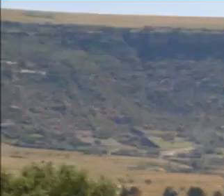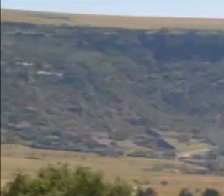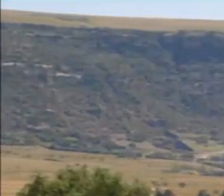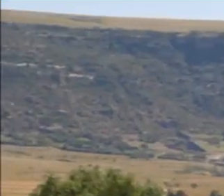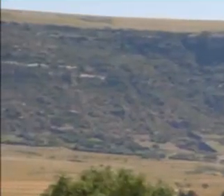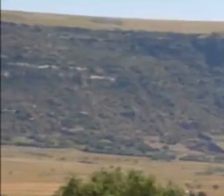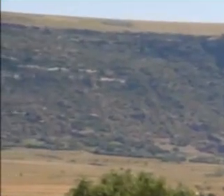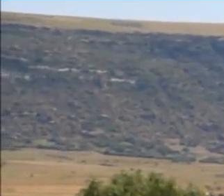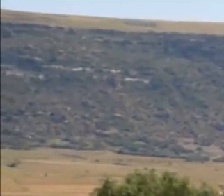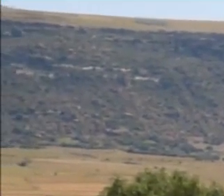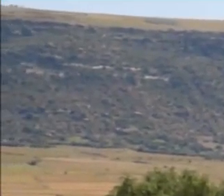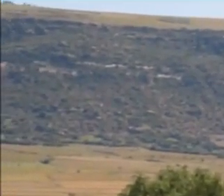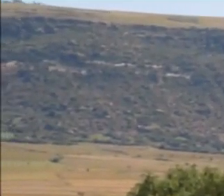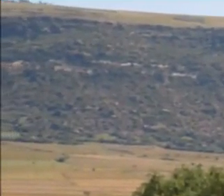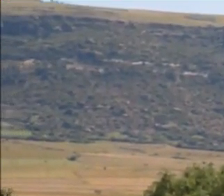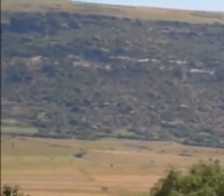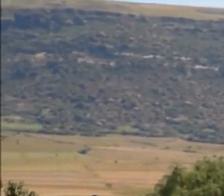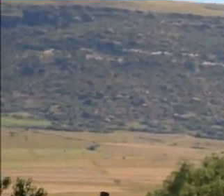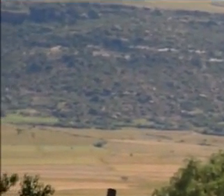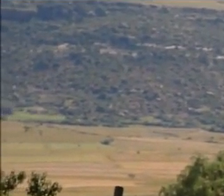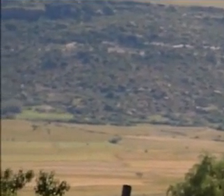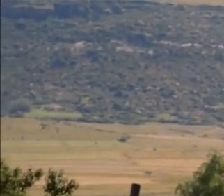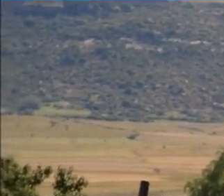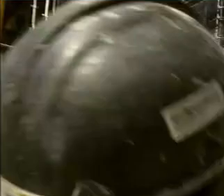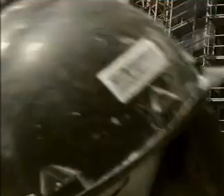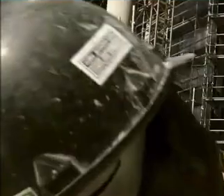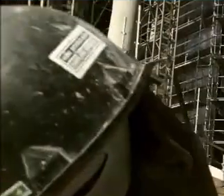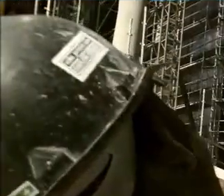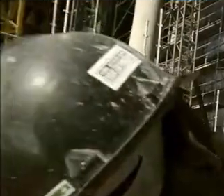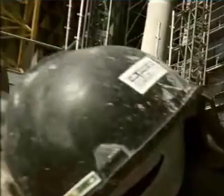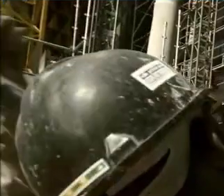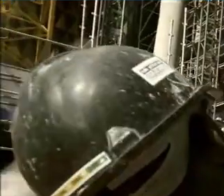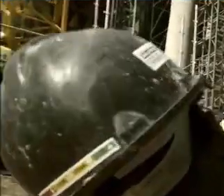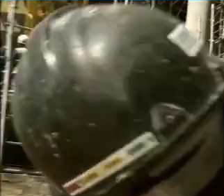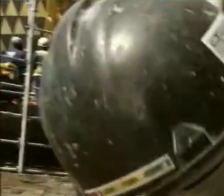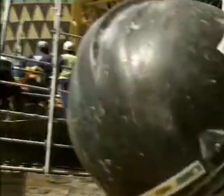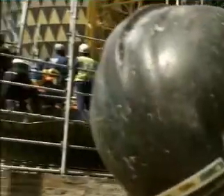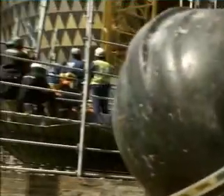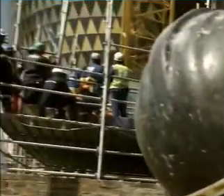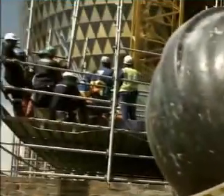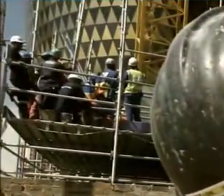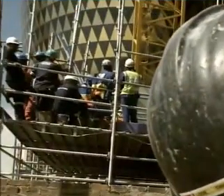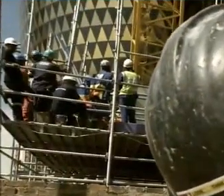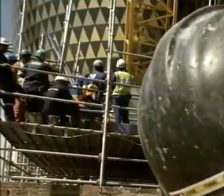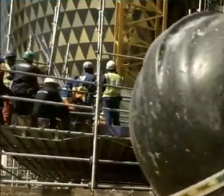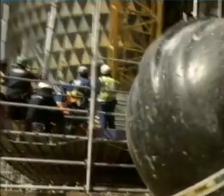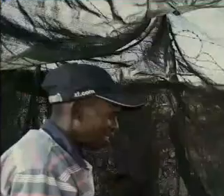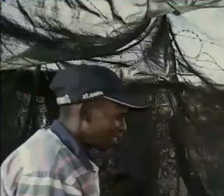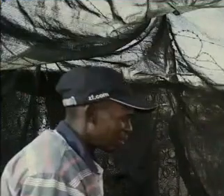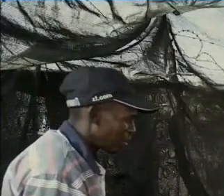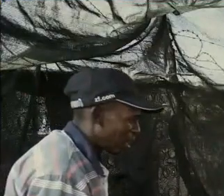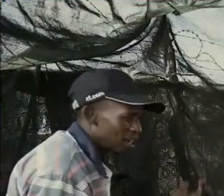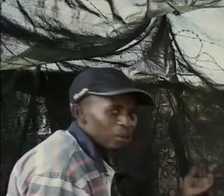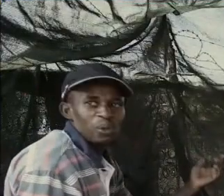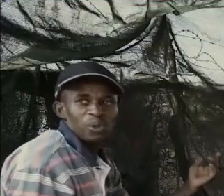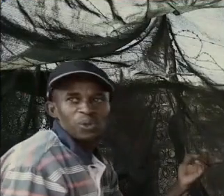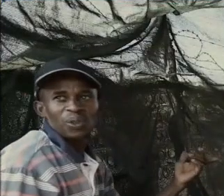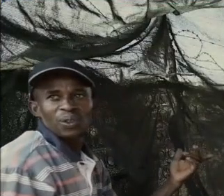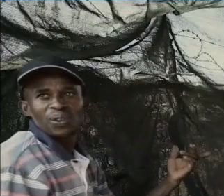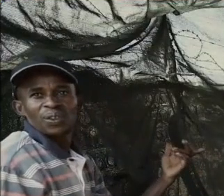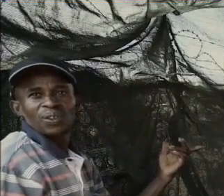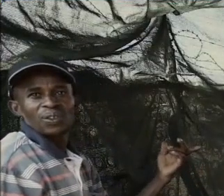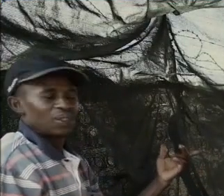of 15 and 24. At the same time, in these communities, we've been finding that the young men between 25 and 35